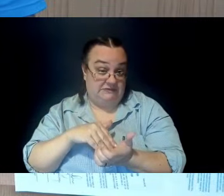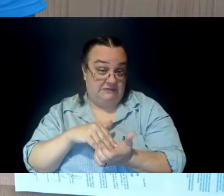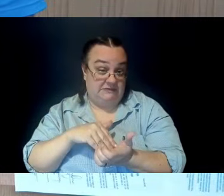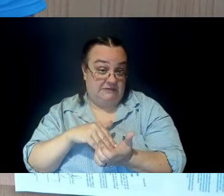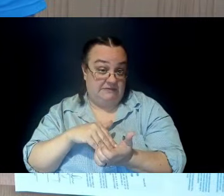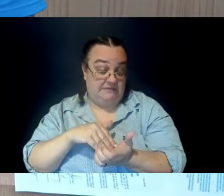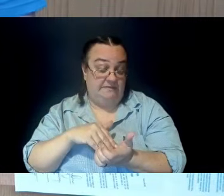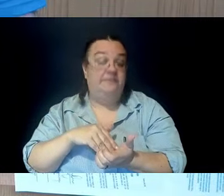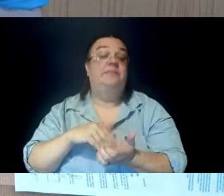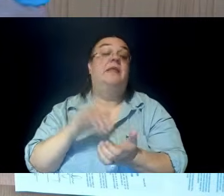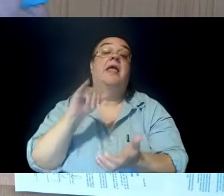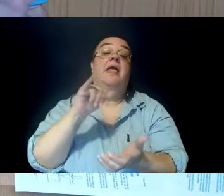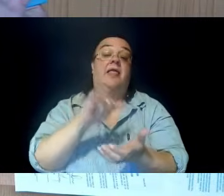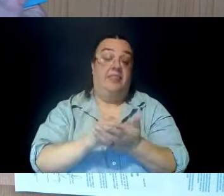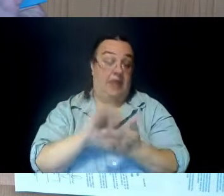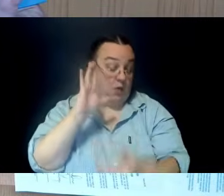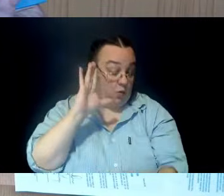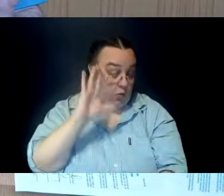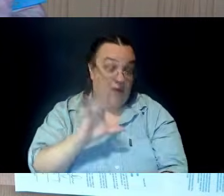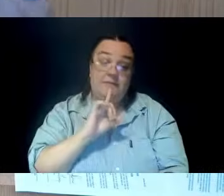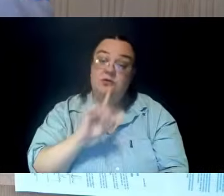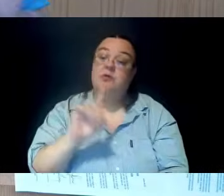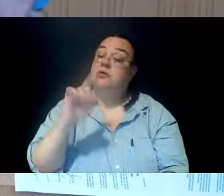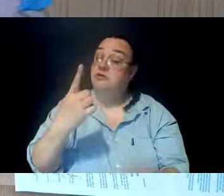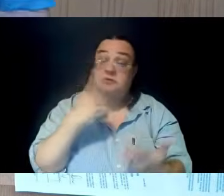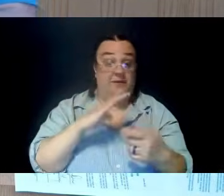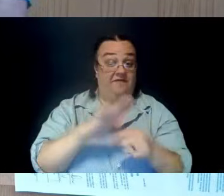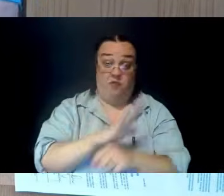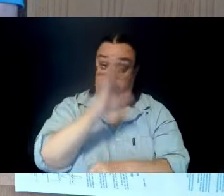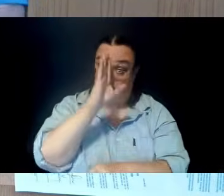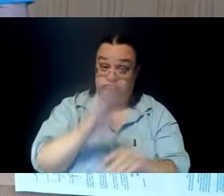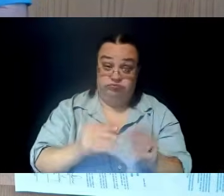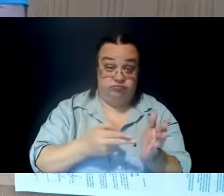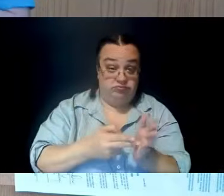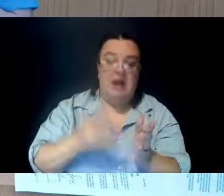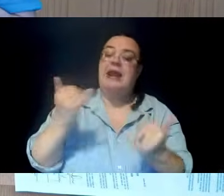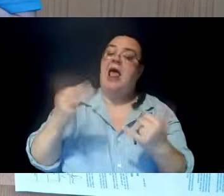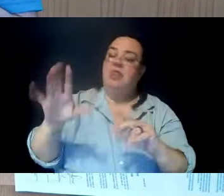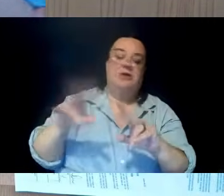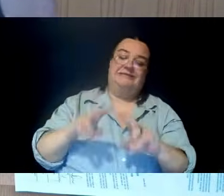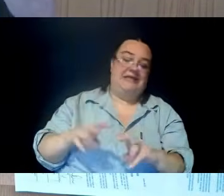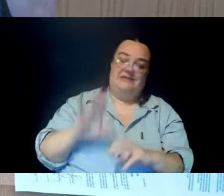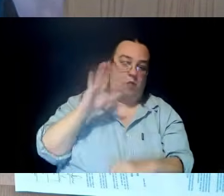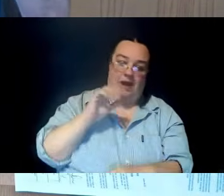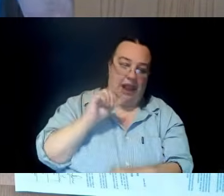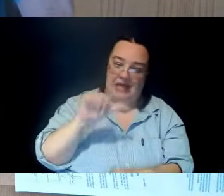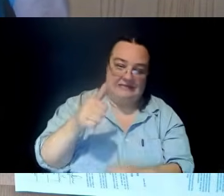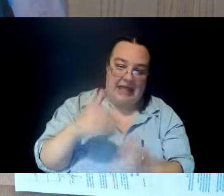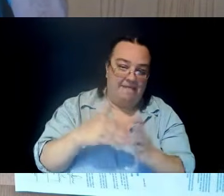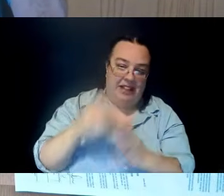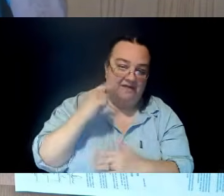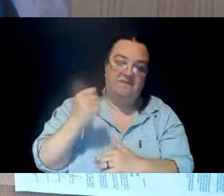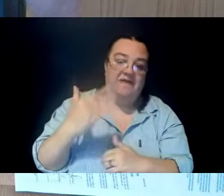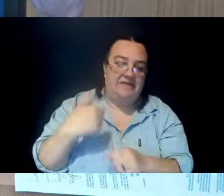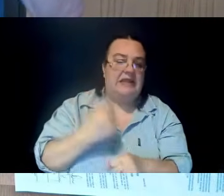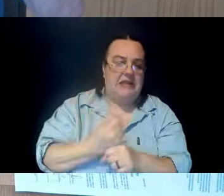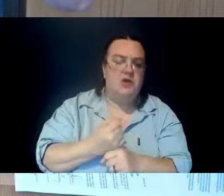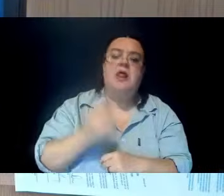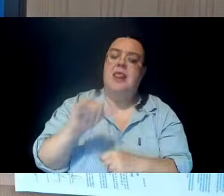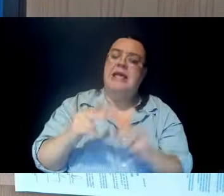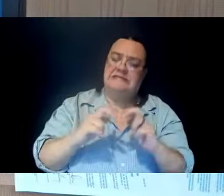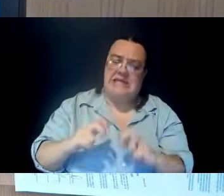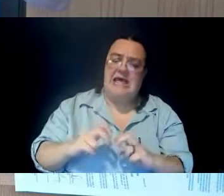And that will be true, just in the interest of full transparency. Now, their assessment won't be $10 million for 15 years. Their assessment will go up.